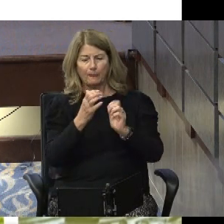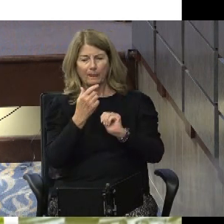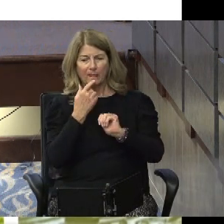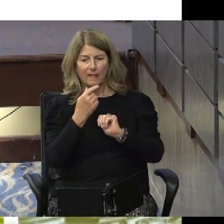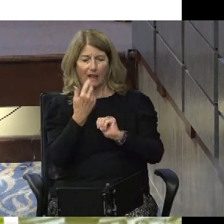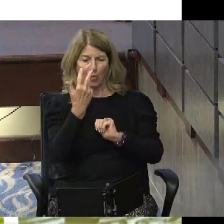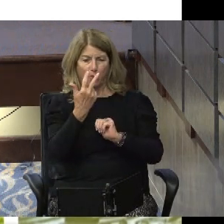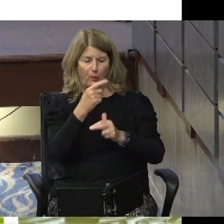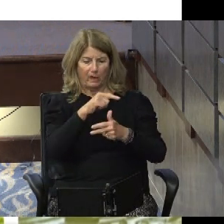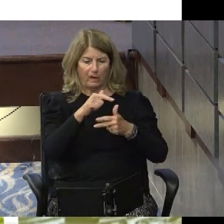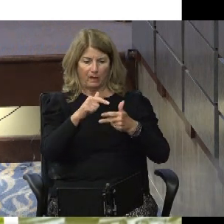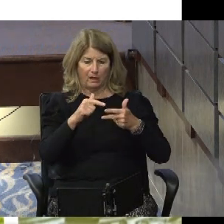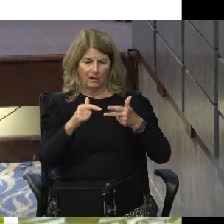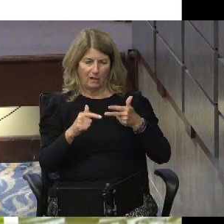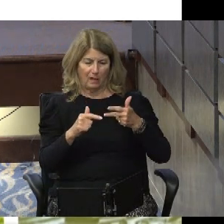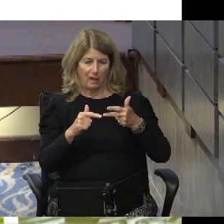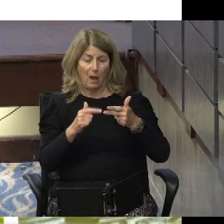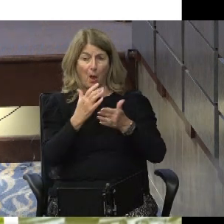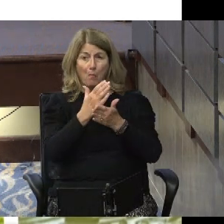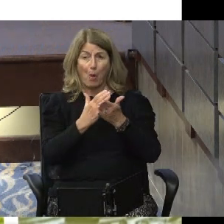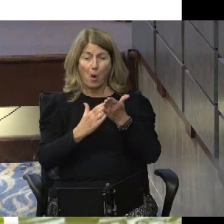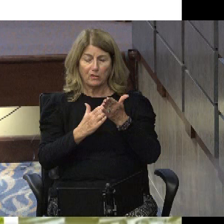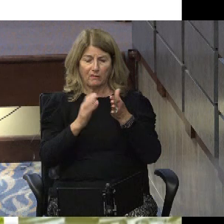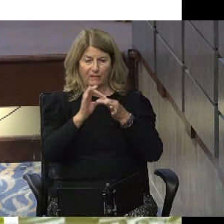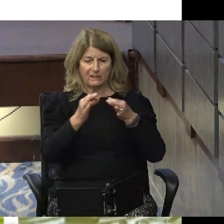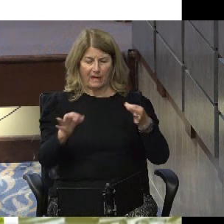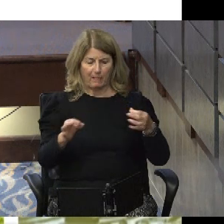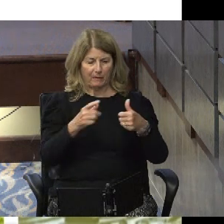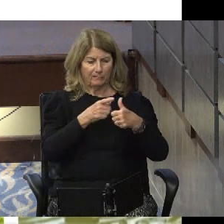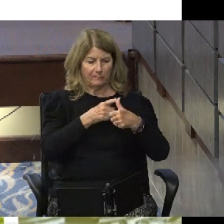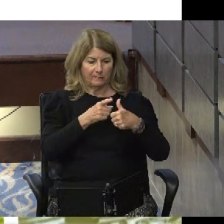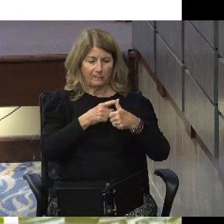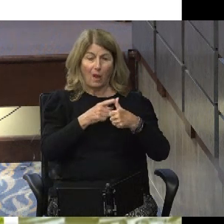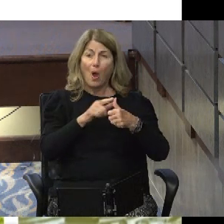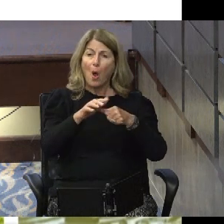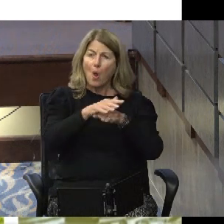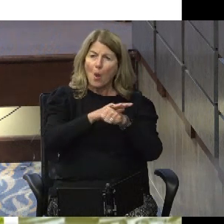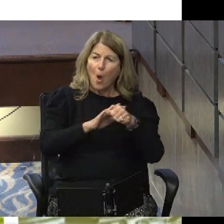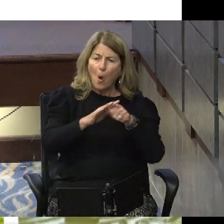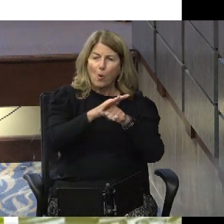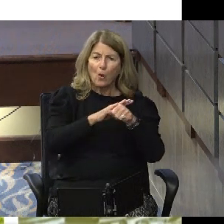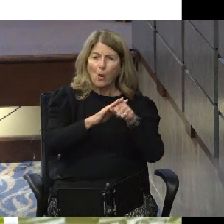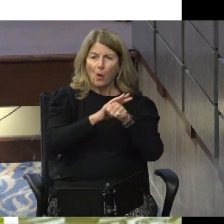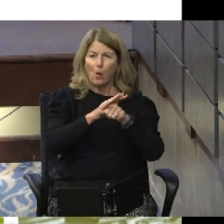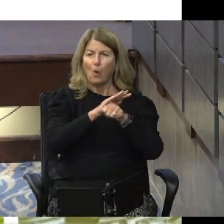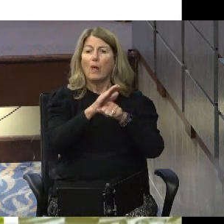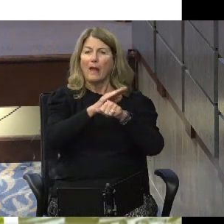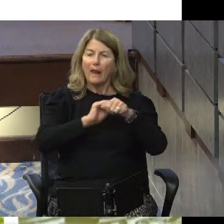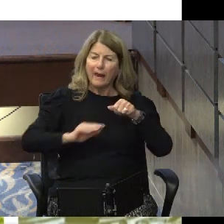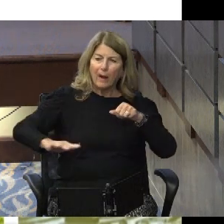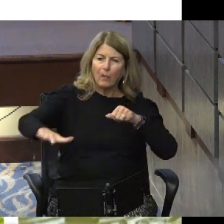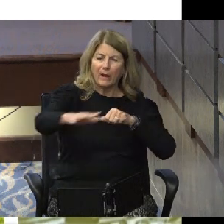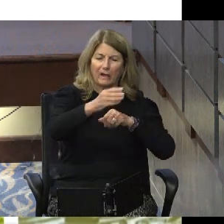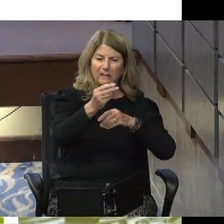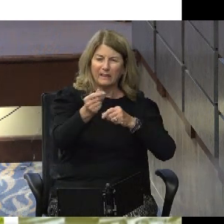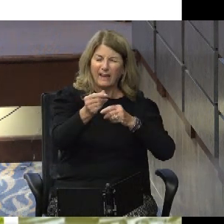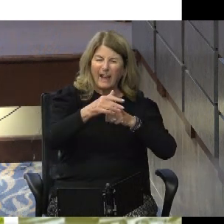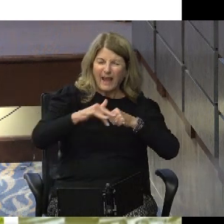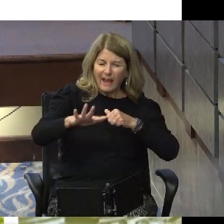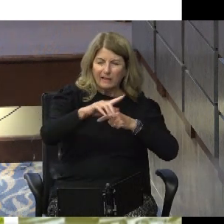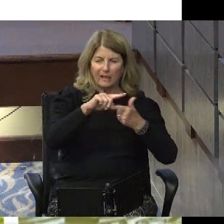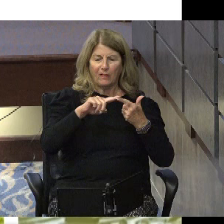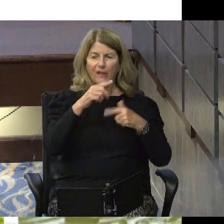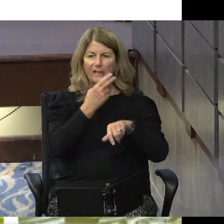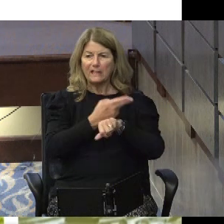three aspects of this statement, which are the local geology, the social history, and ecological